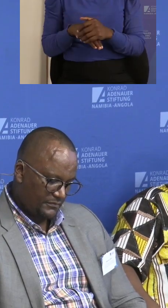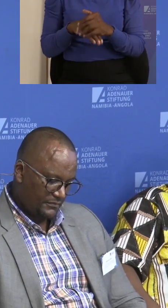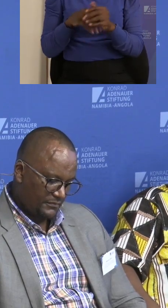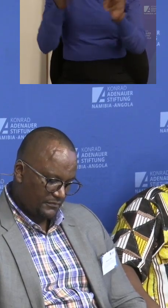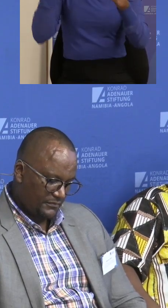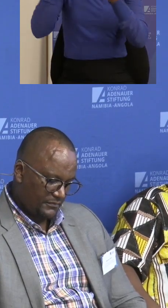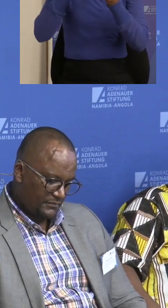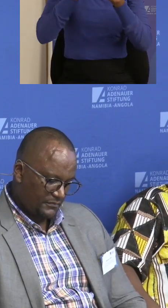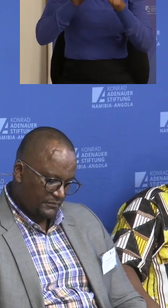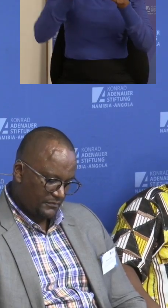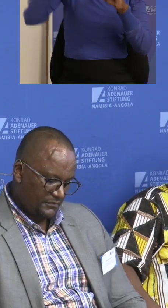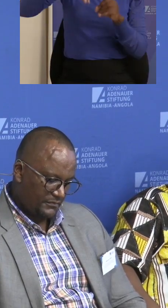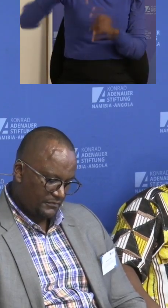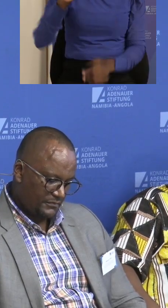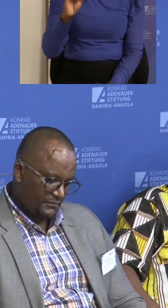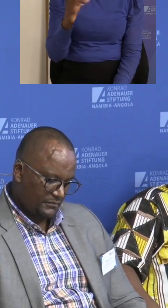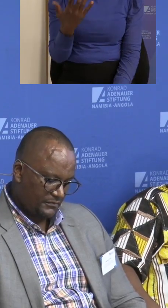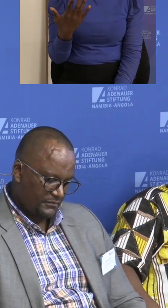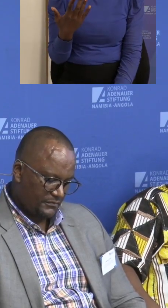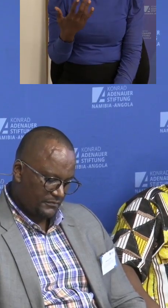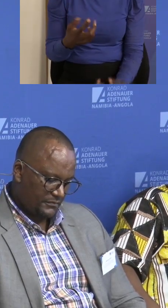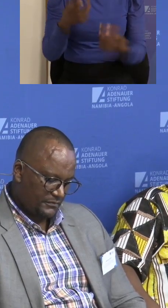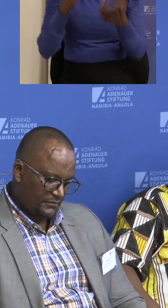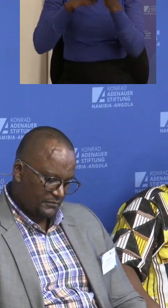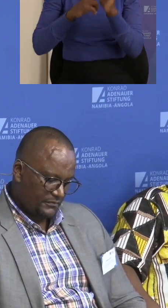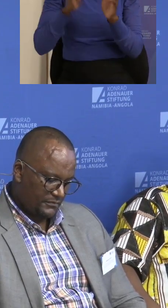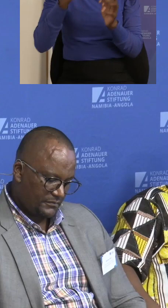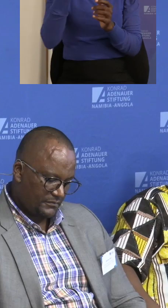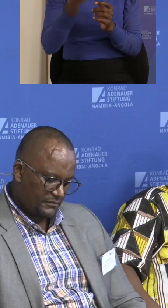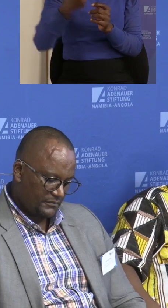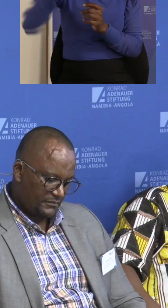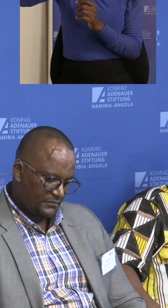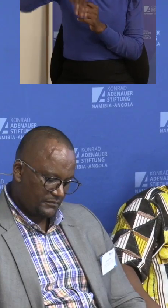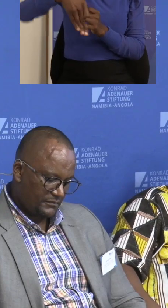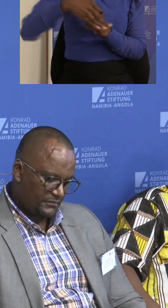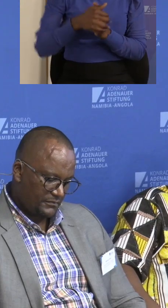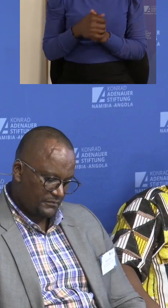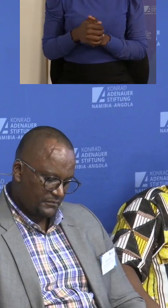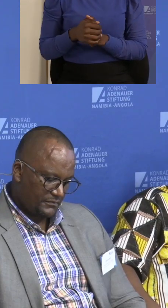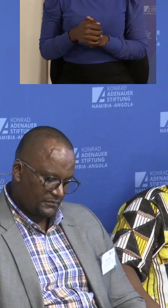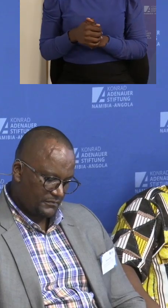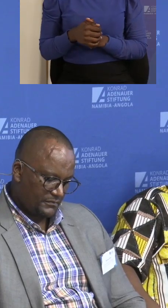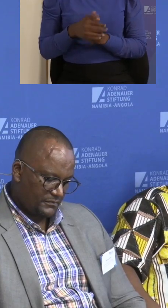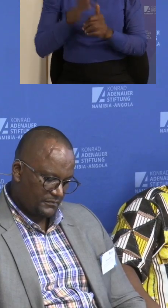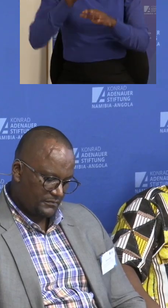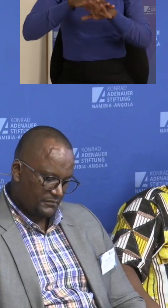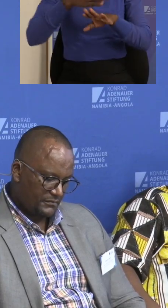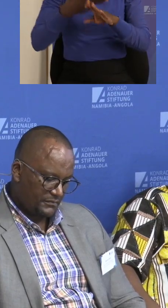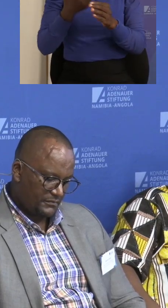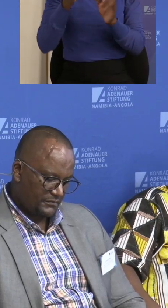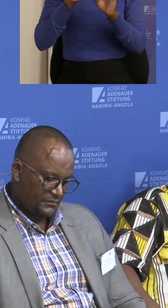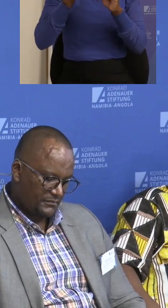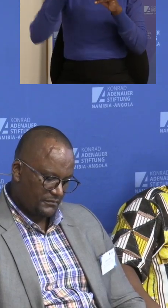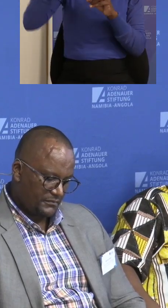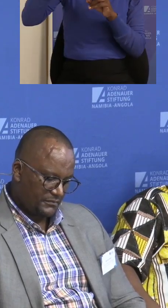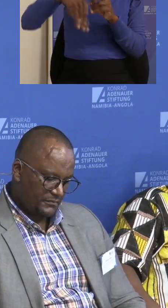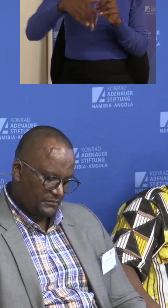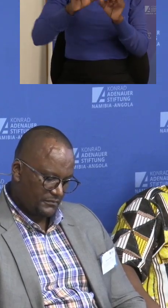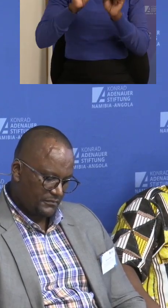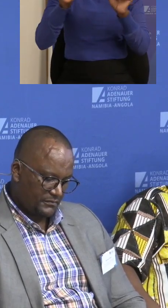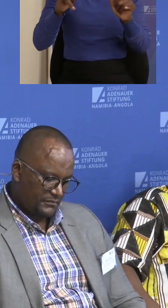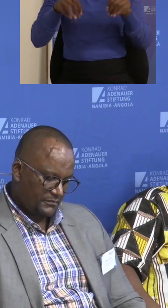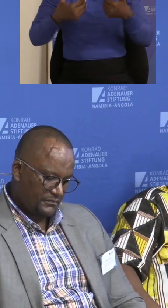Namibia as a country, and what does it mean to a Namibian child? How does Namibia's education system